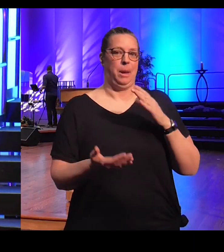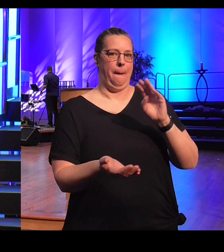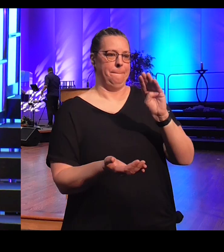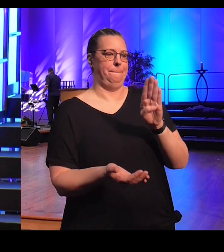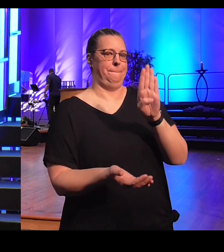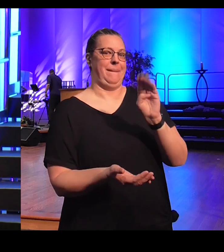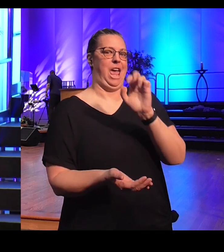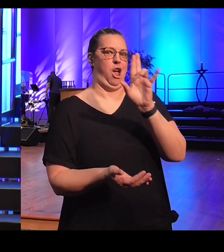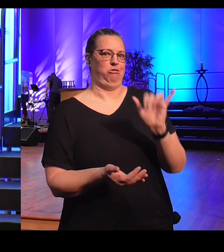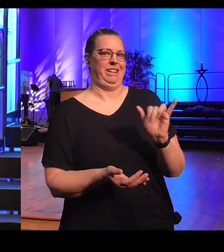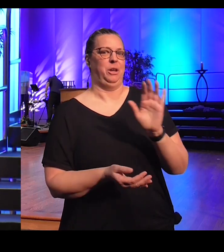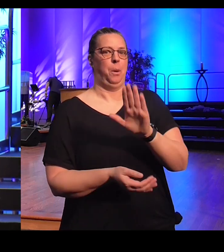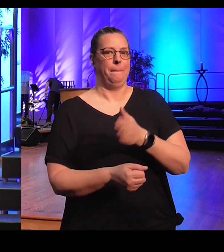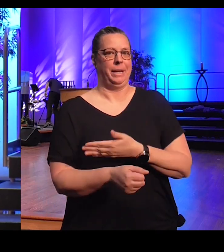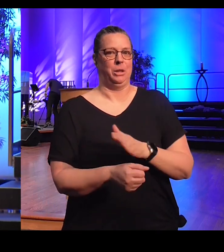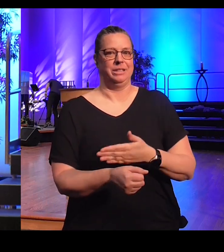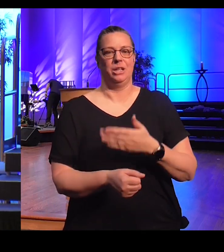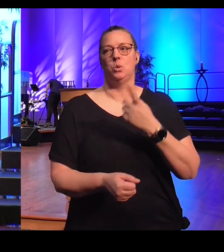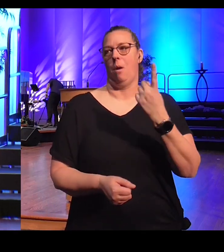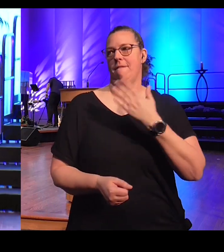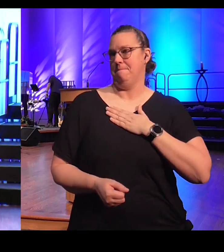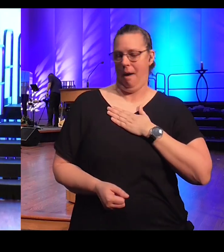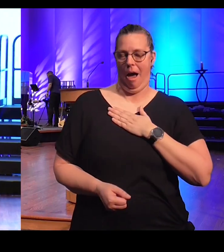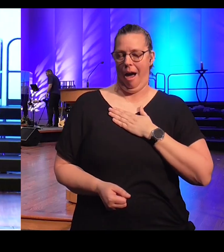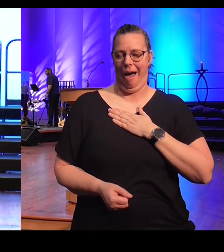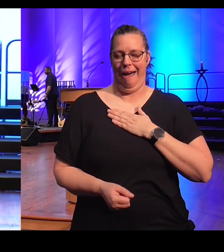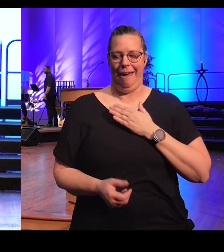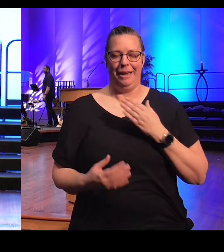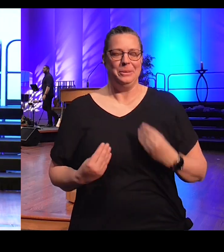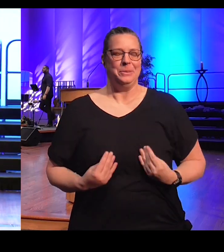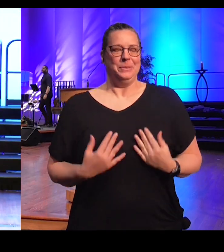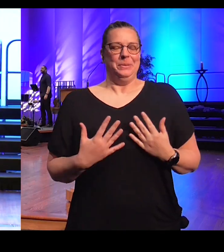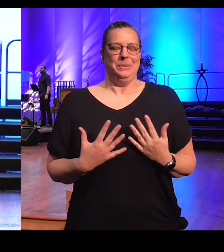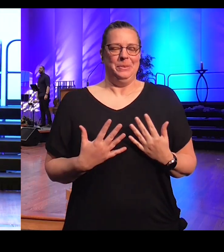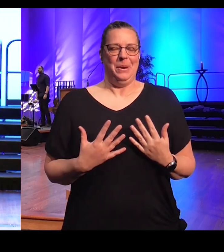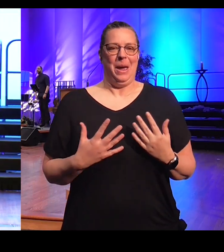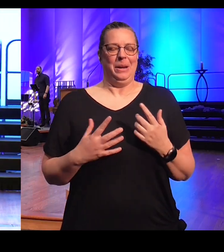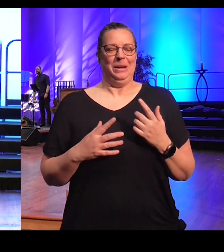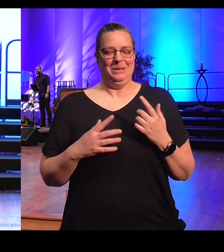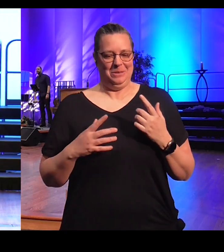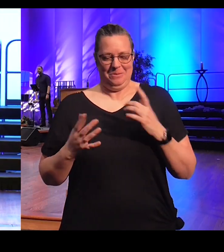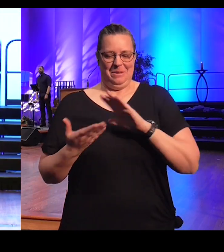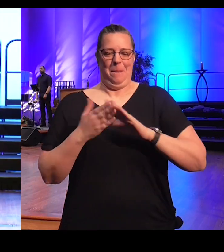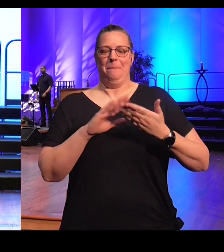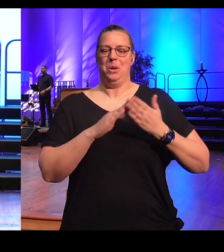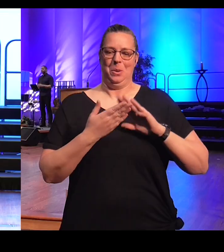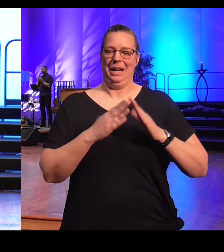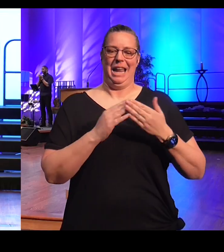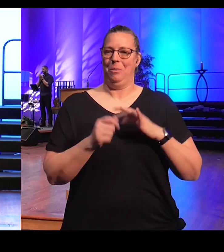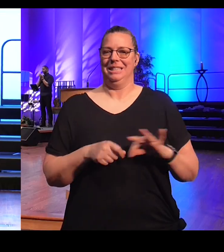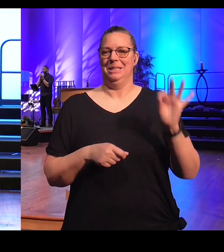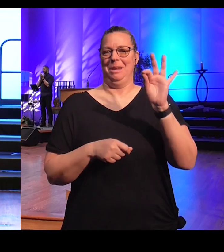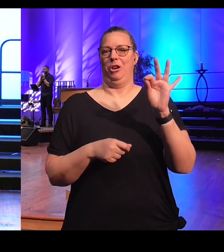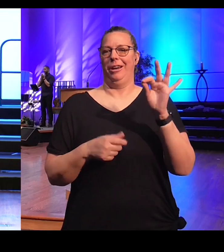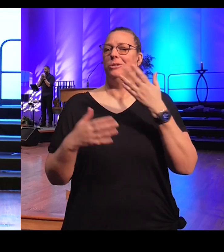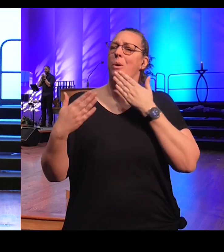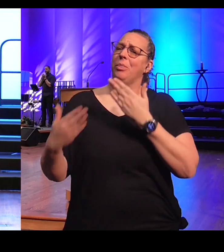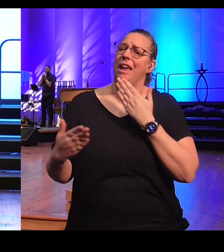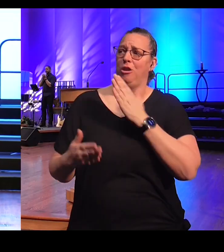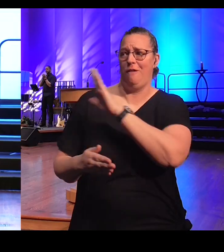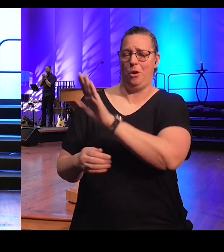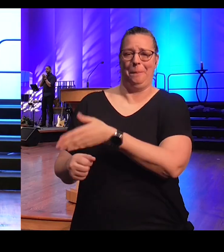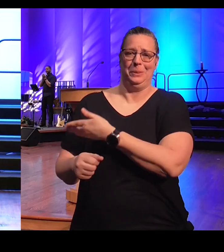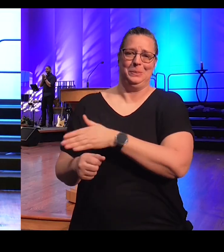your music is one of my go-tos to get me right into that communion with Spirit. So thank you for the gifts of your